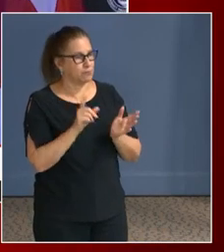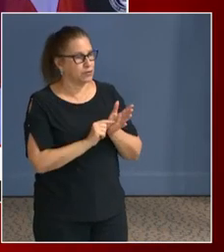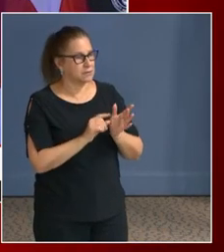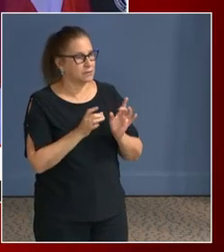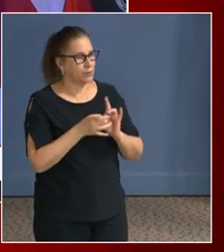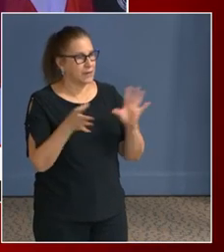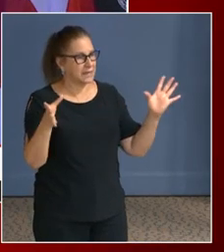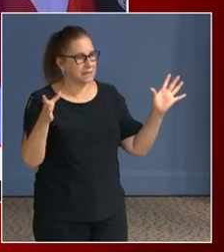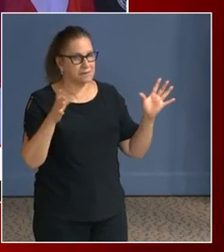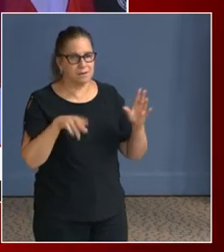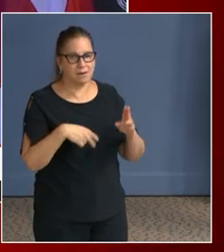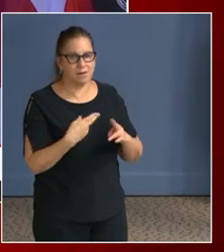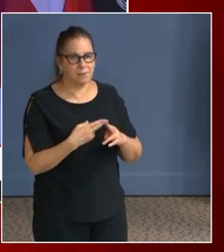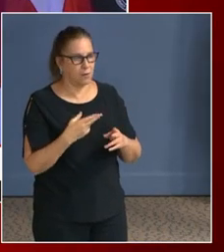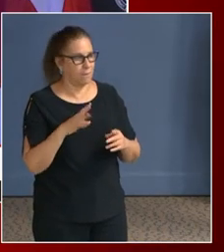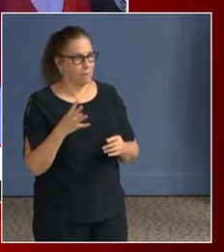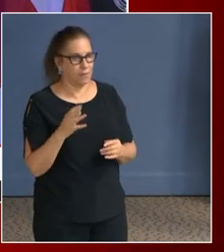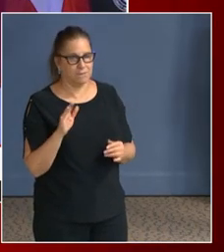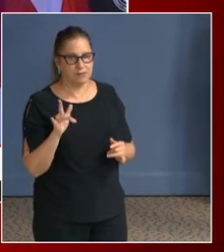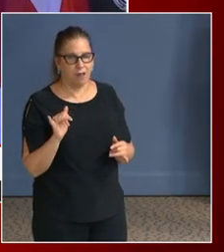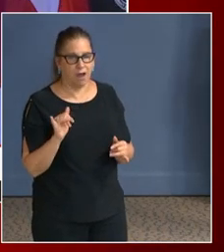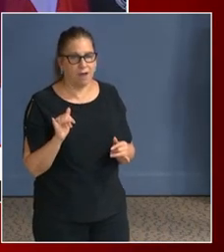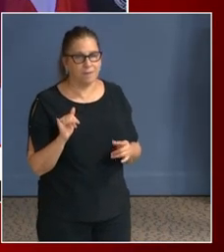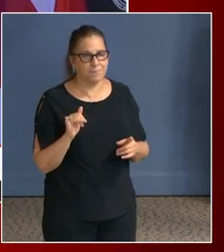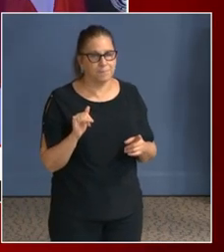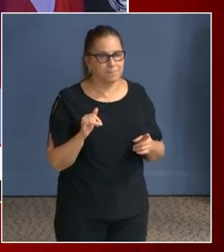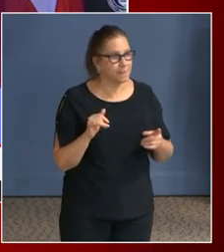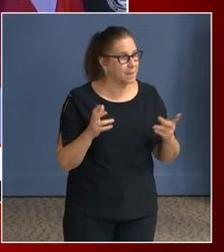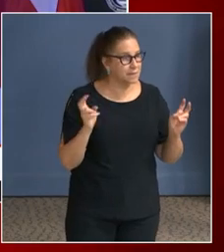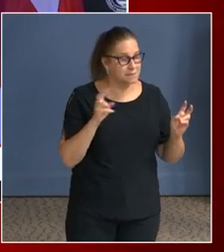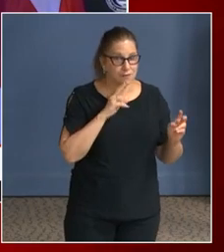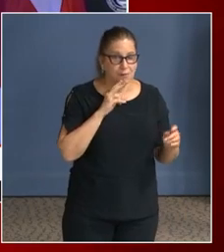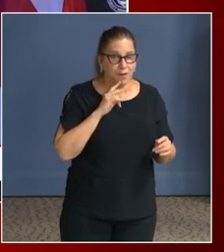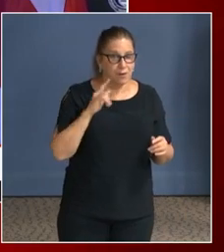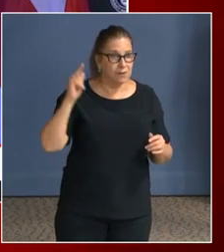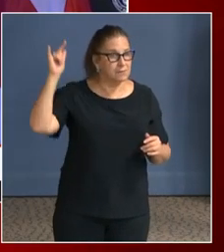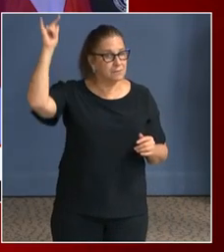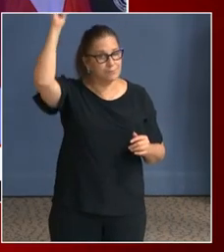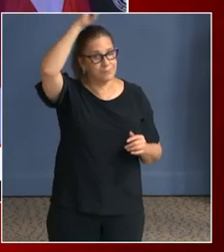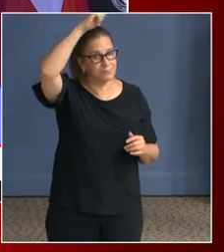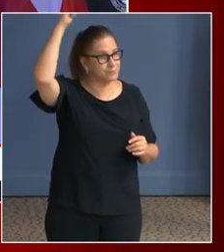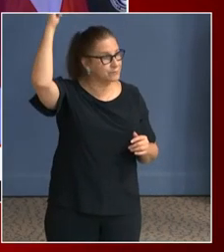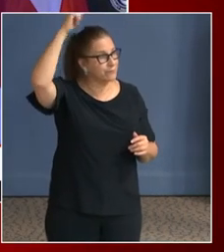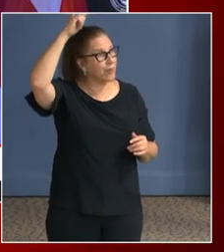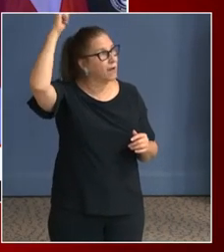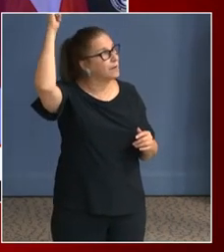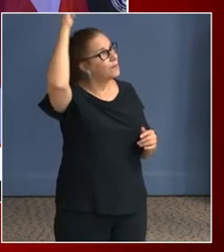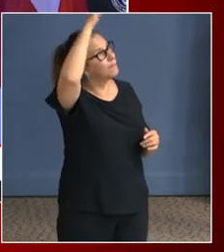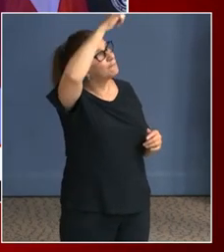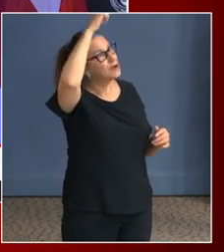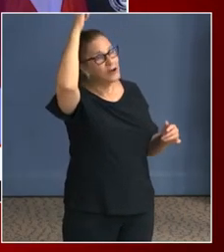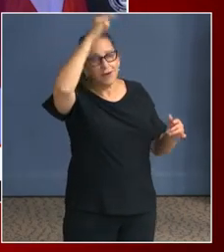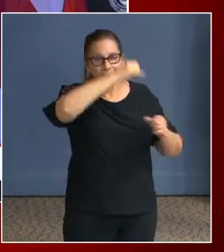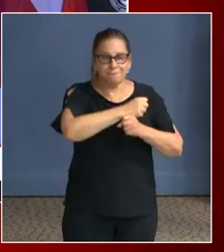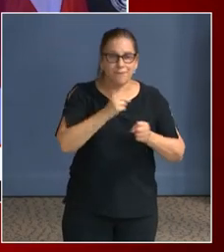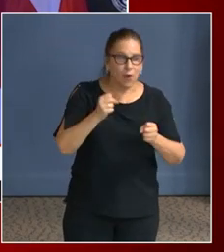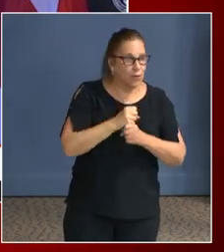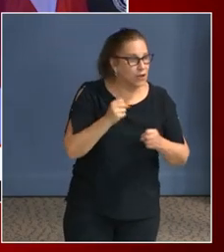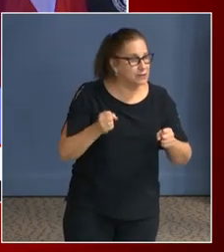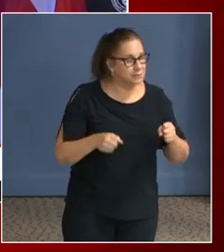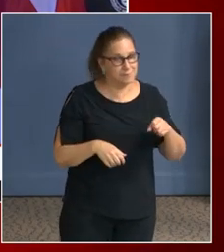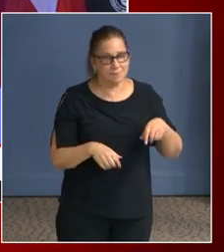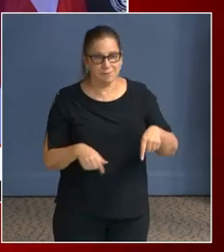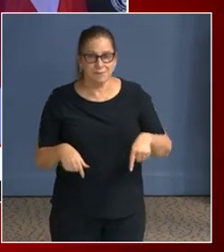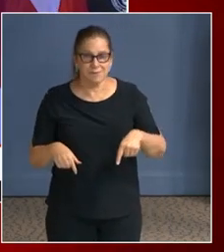coming down. So, I mean, flyovers, fireworks, the biggest display of fireworks in recent memory is being